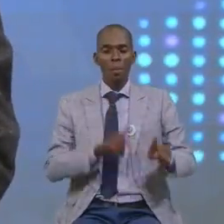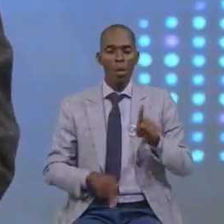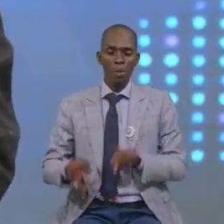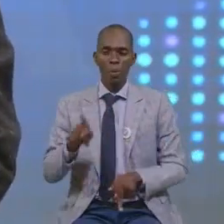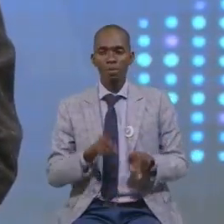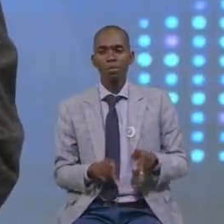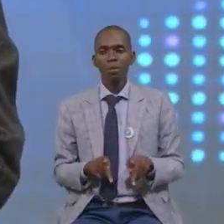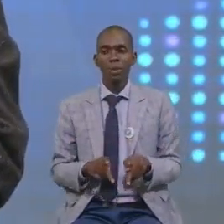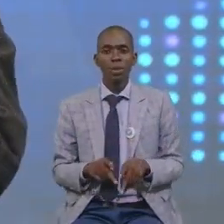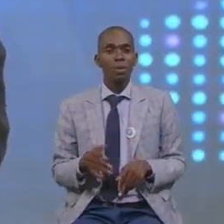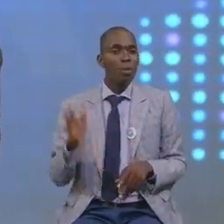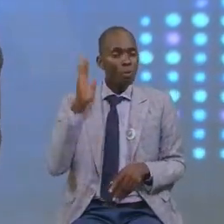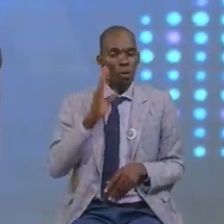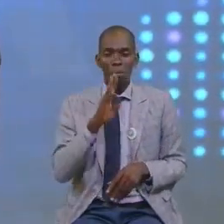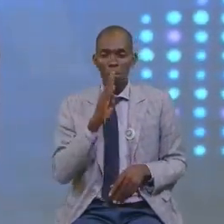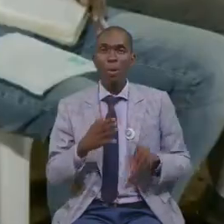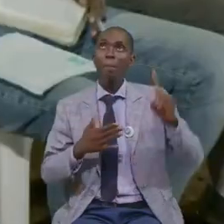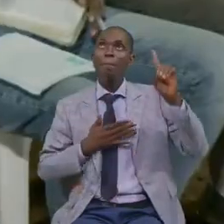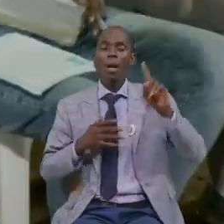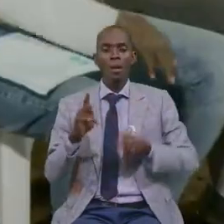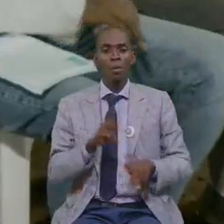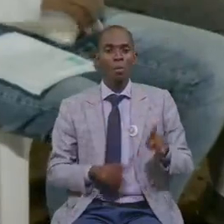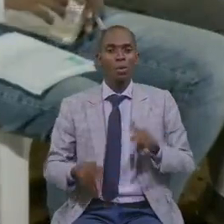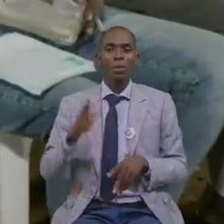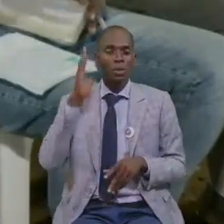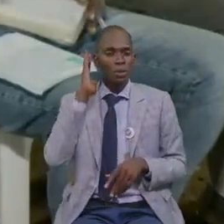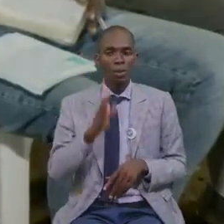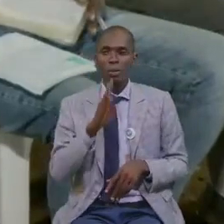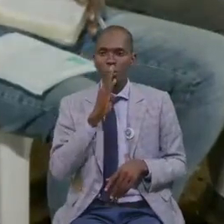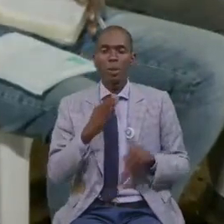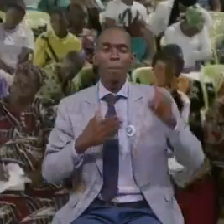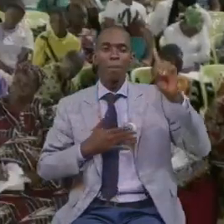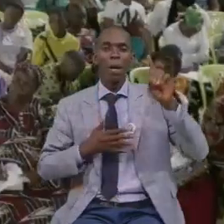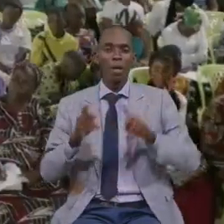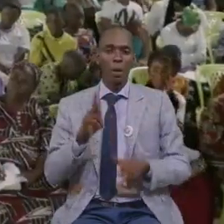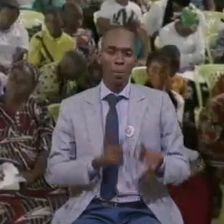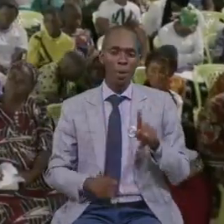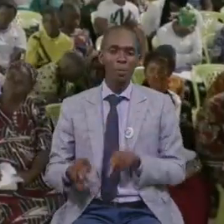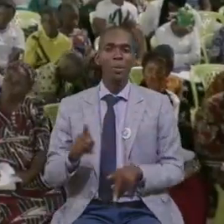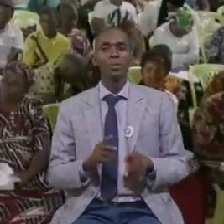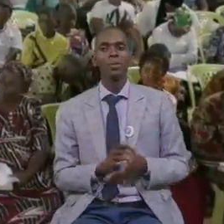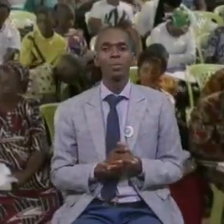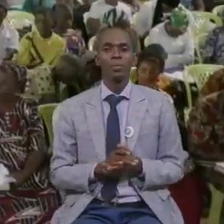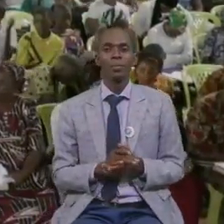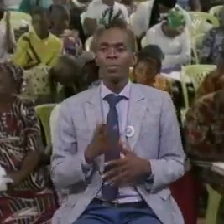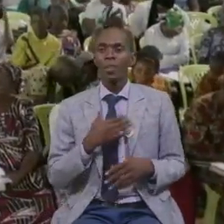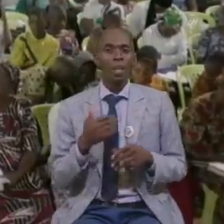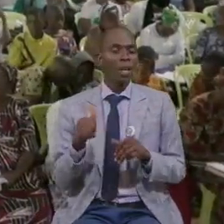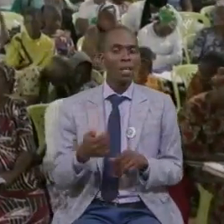Shall be my people. Shall be my people. And anywhere you